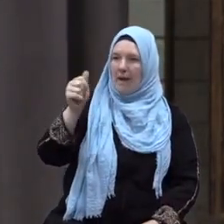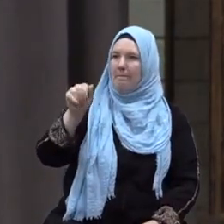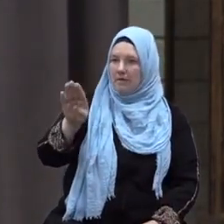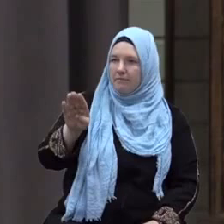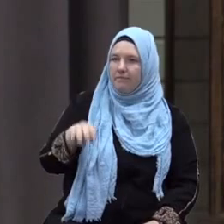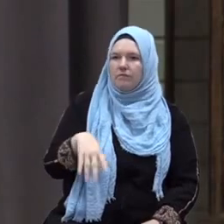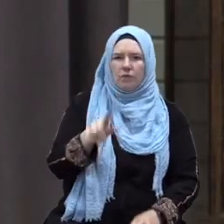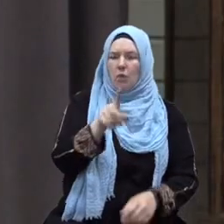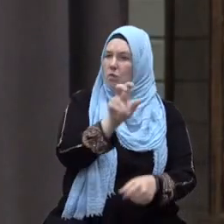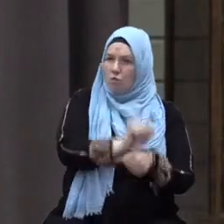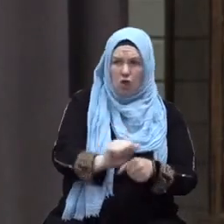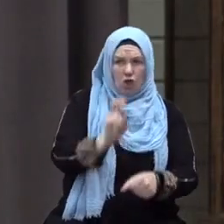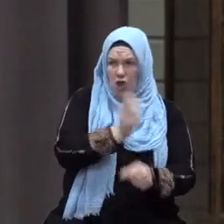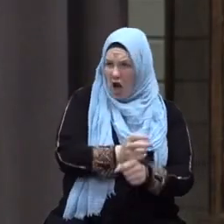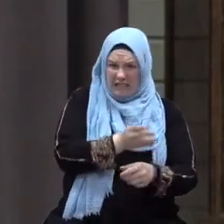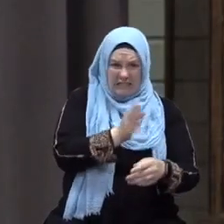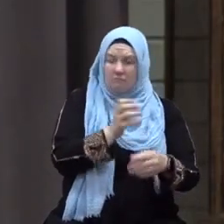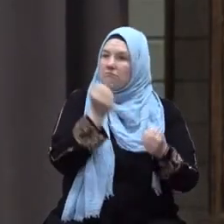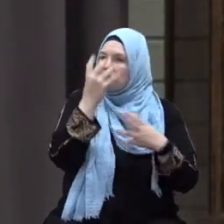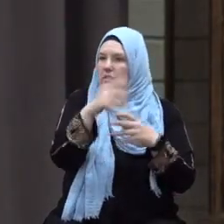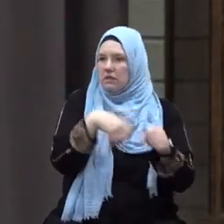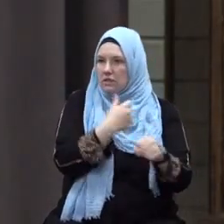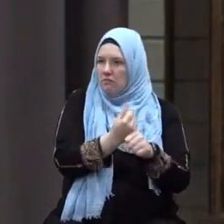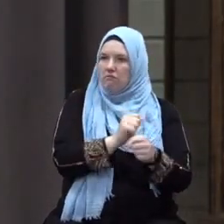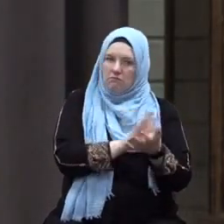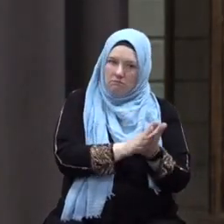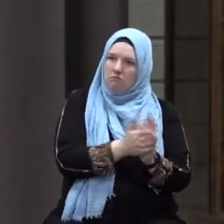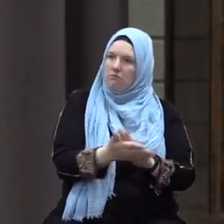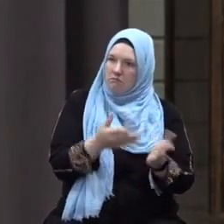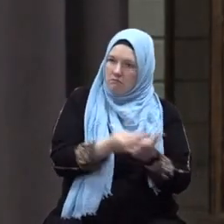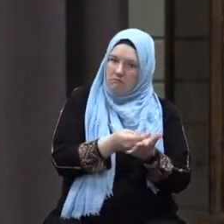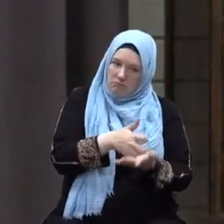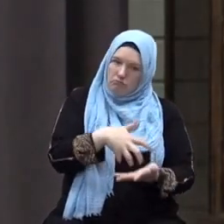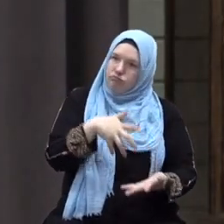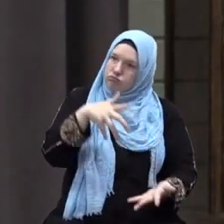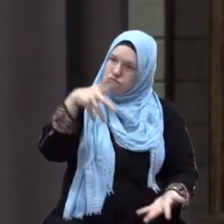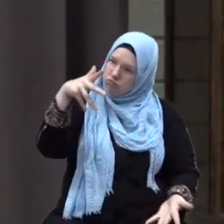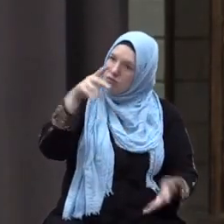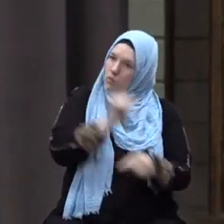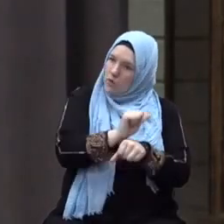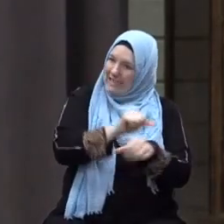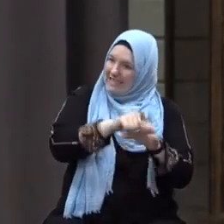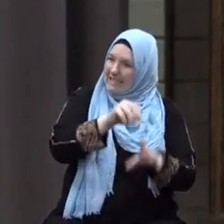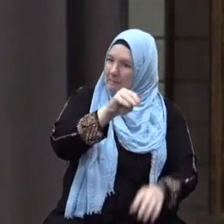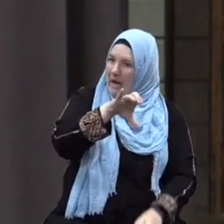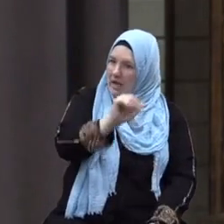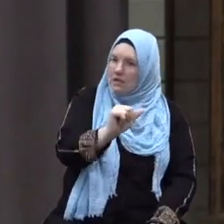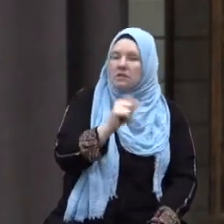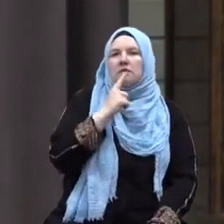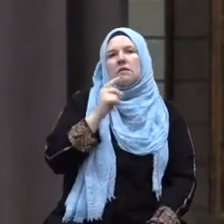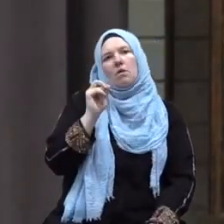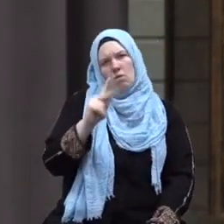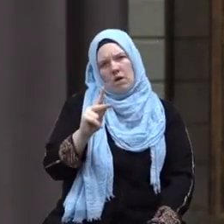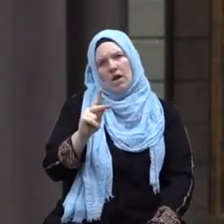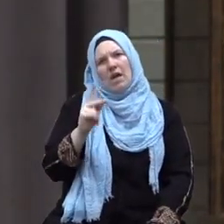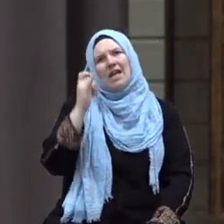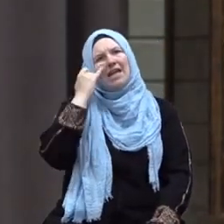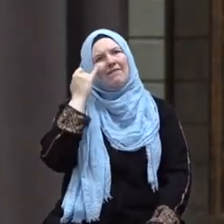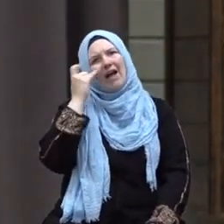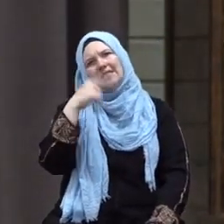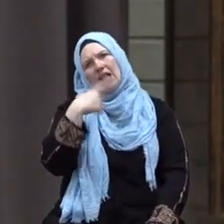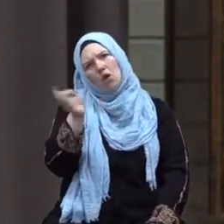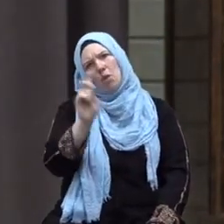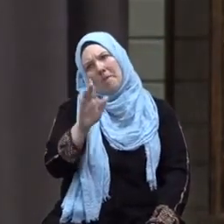Suhaib, who worked very hard for years to make the wealth he had, he said, so if I tell you where my money